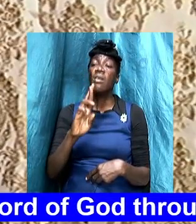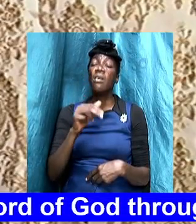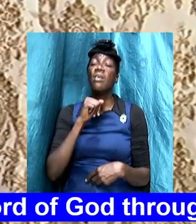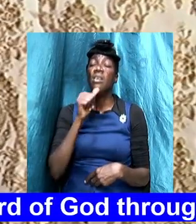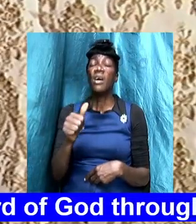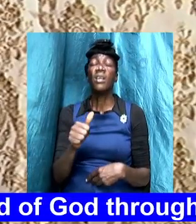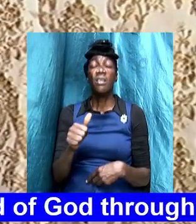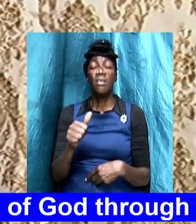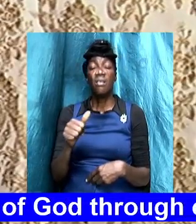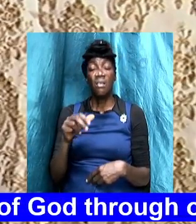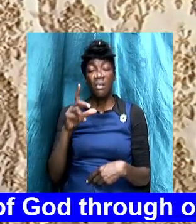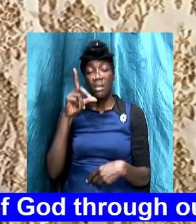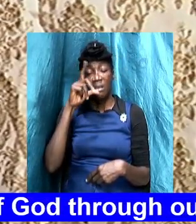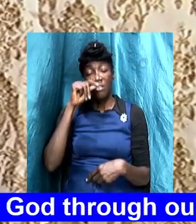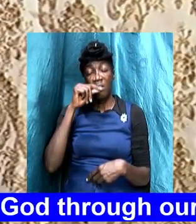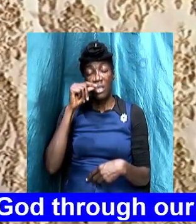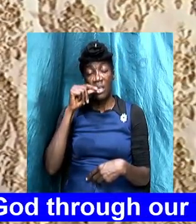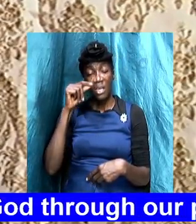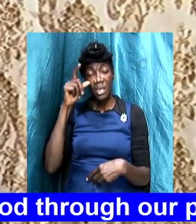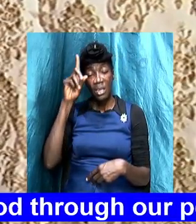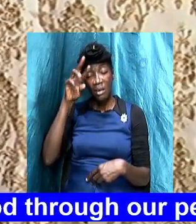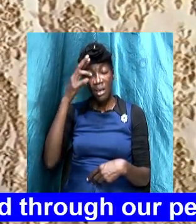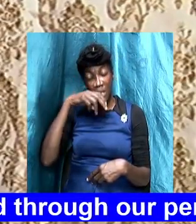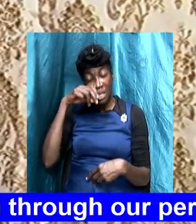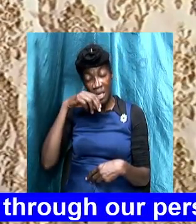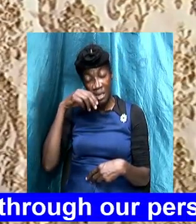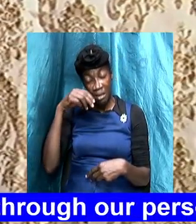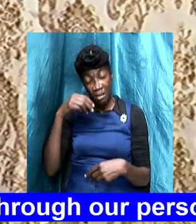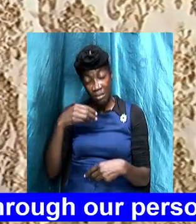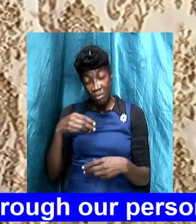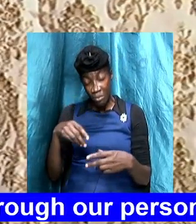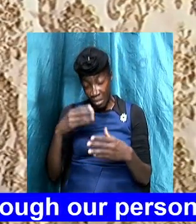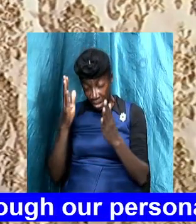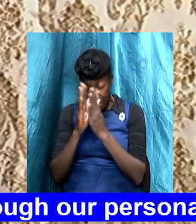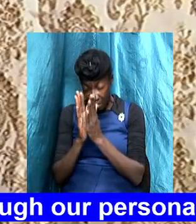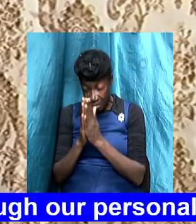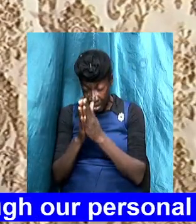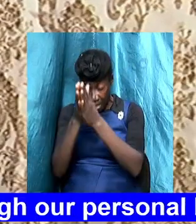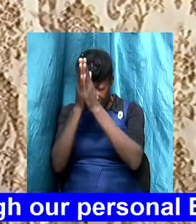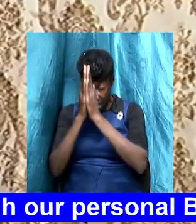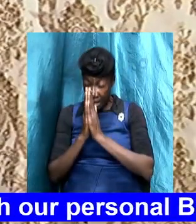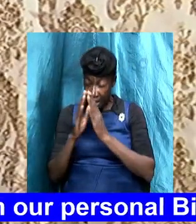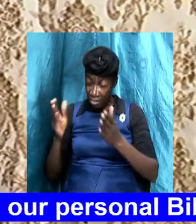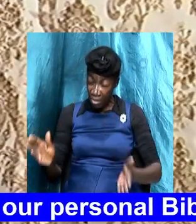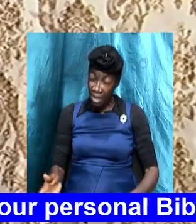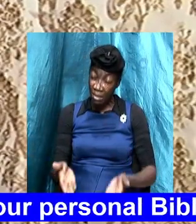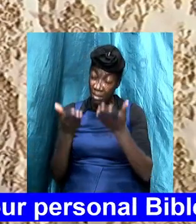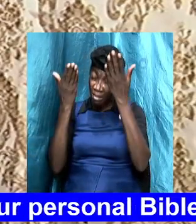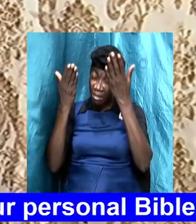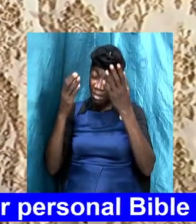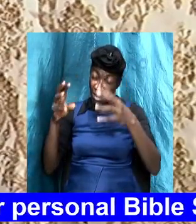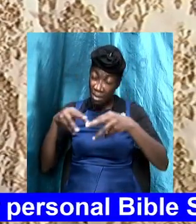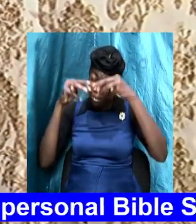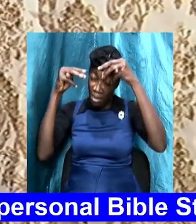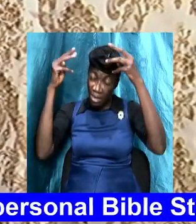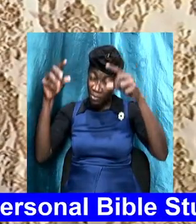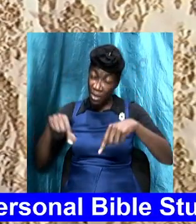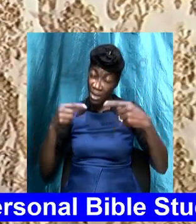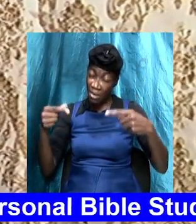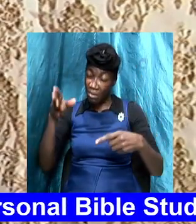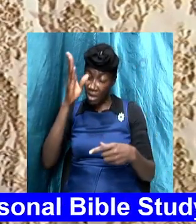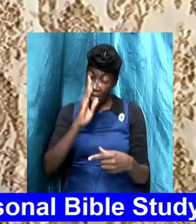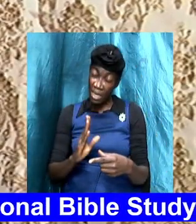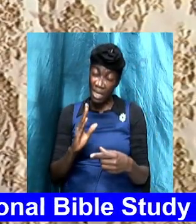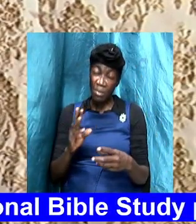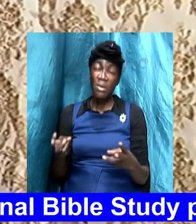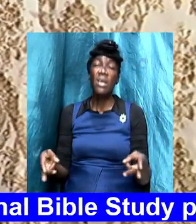You are an eagle. Bow your heads as we pray. Great God, we exalt you tonight. We magnify your great name, for you're worthy to be